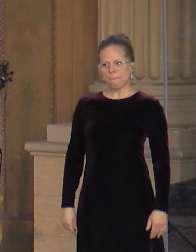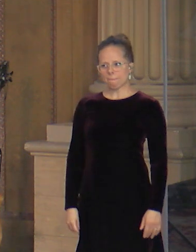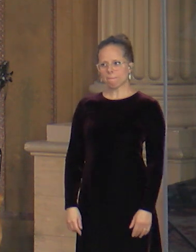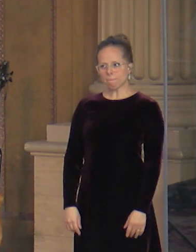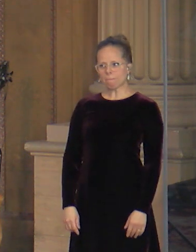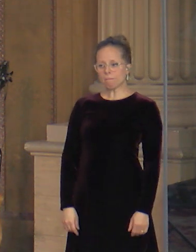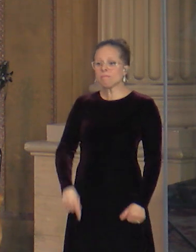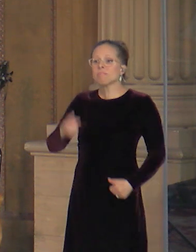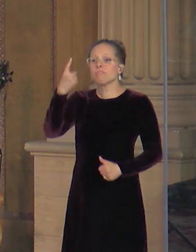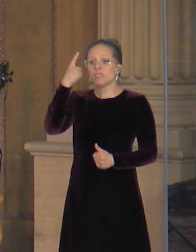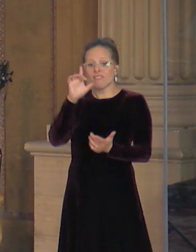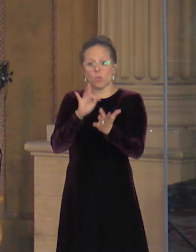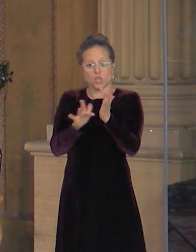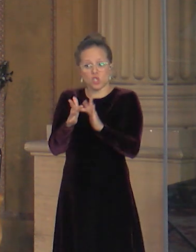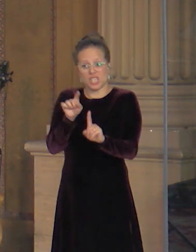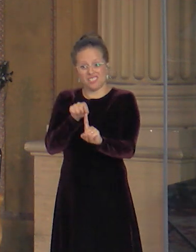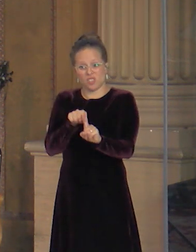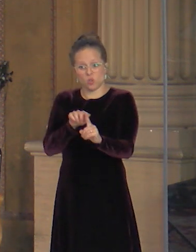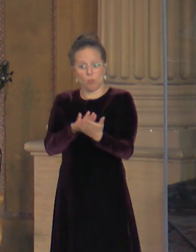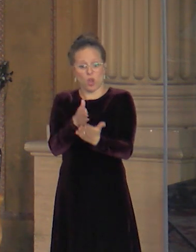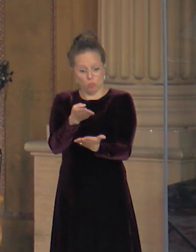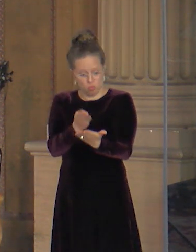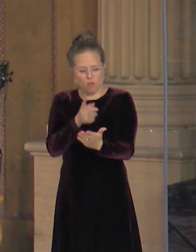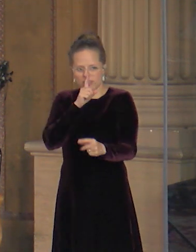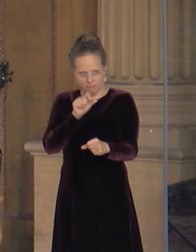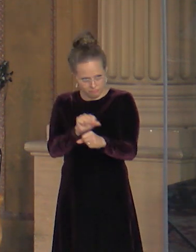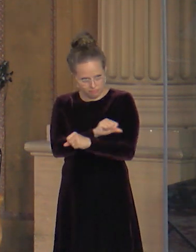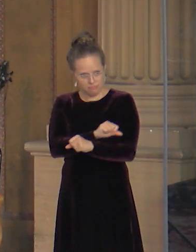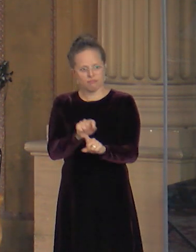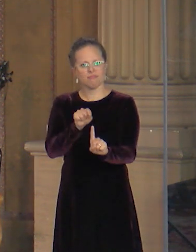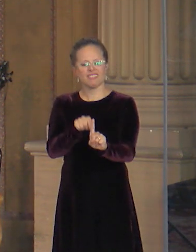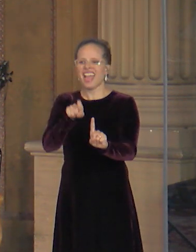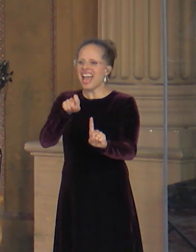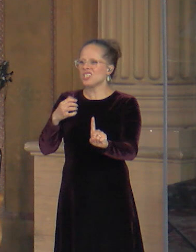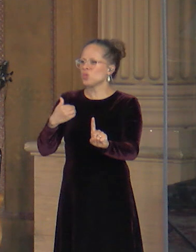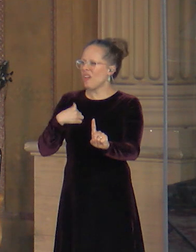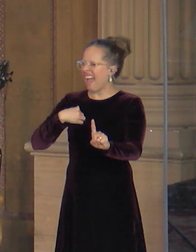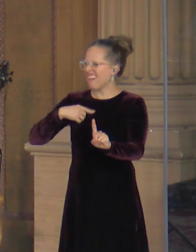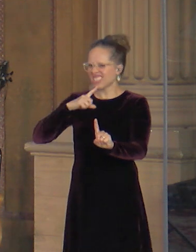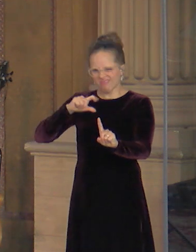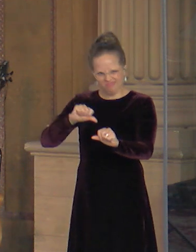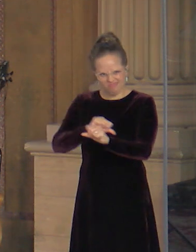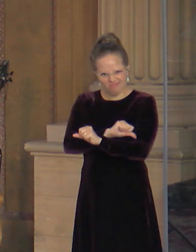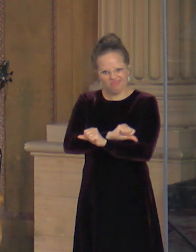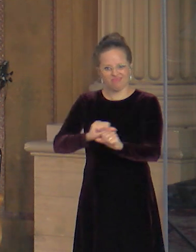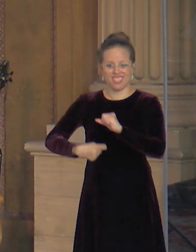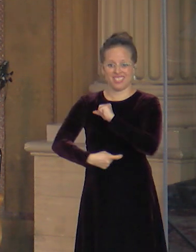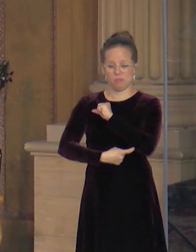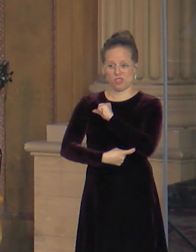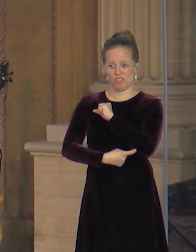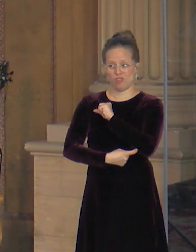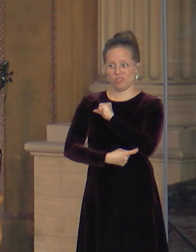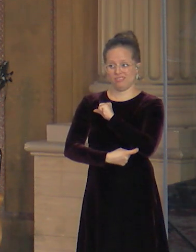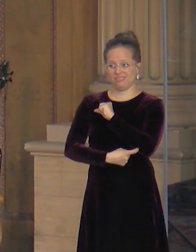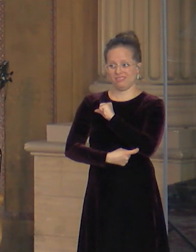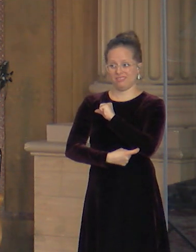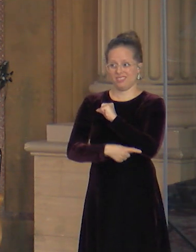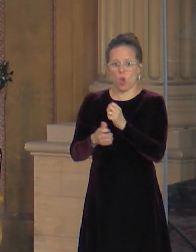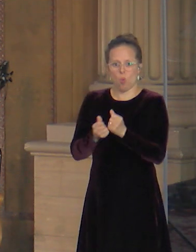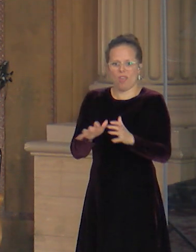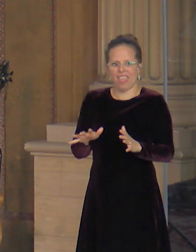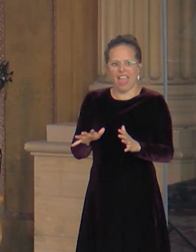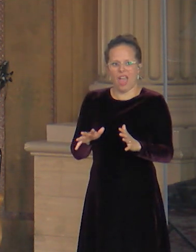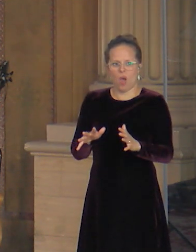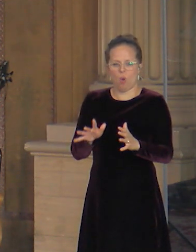for Jesus to be proven to be legit he had to be tempted just like we are with no out that we don't have so he can't